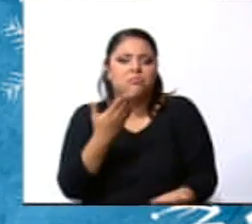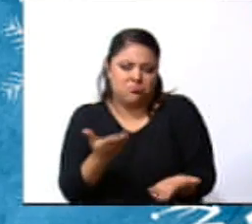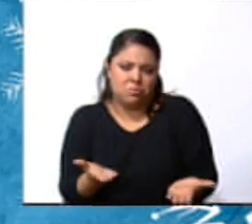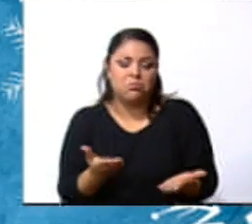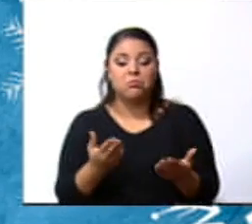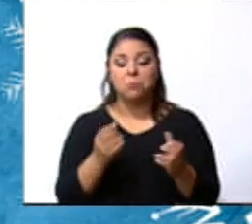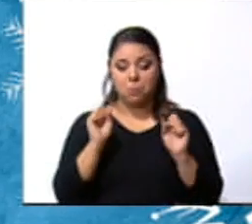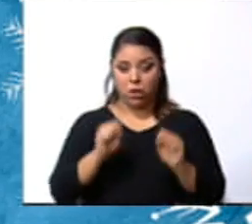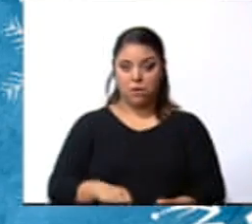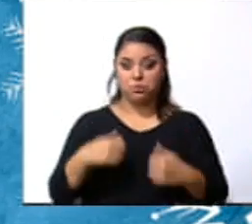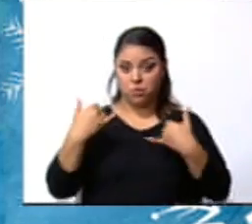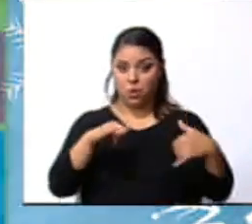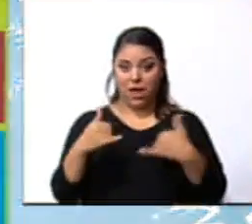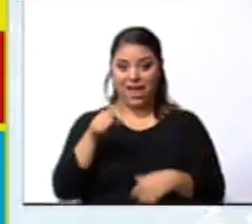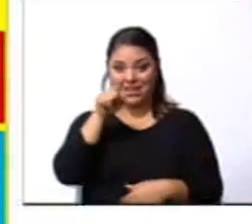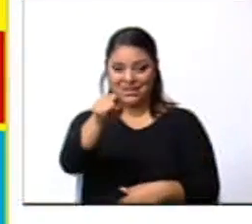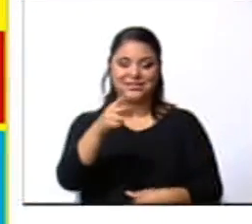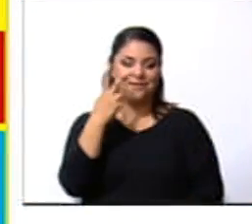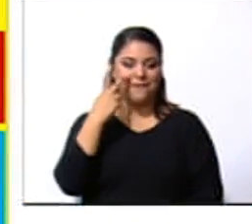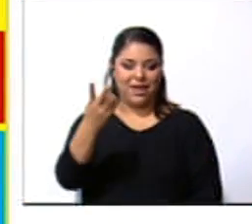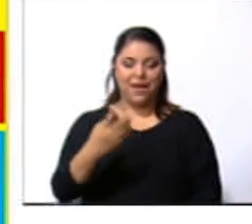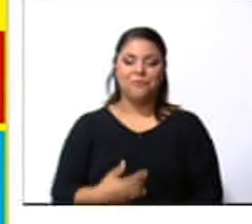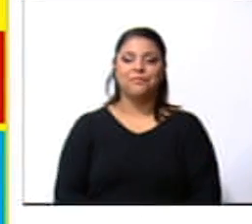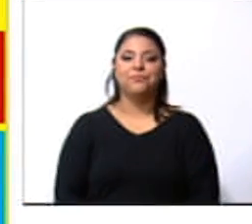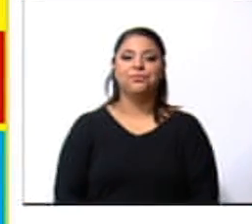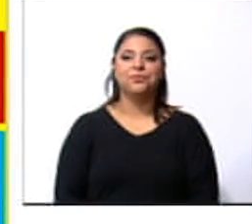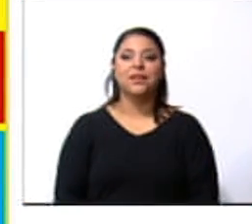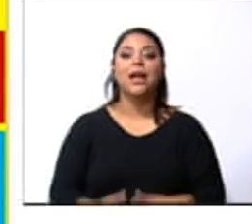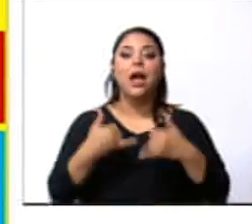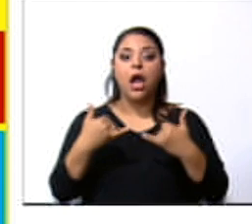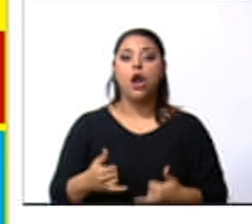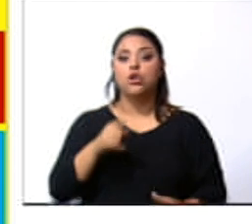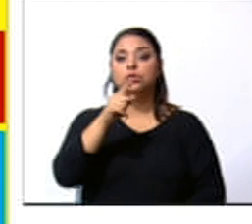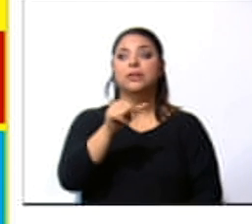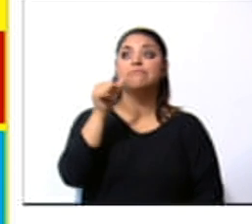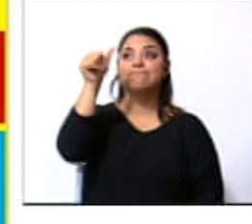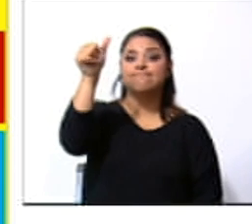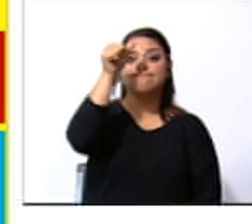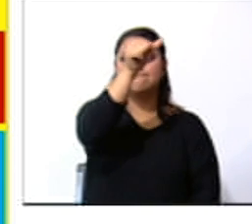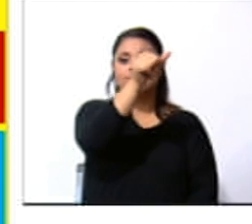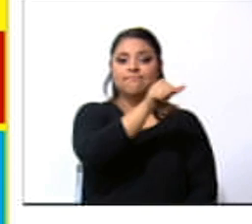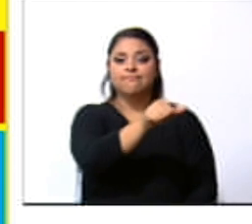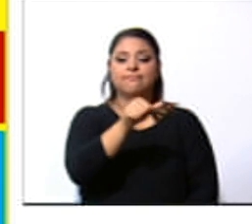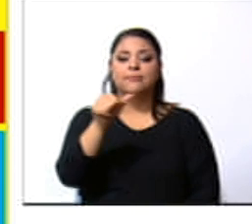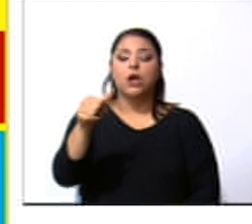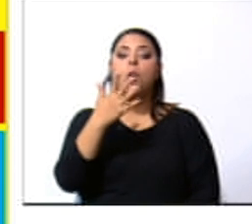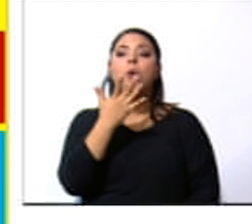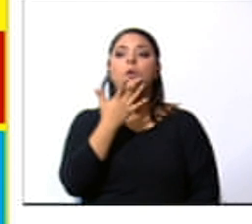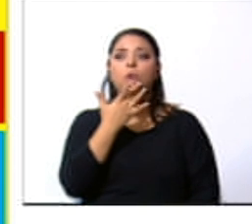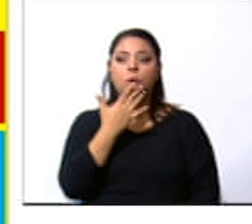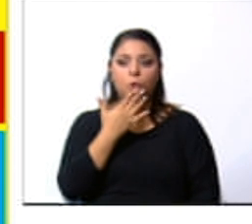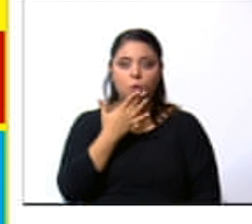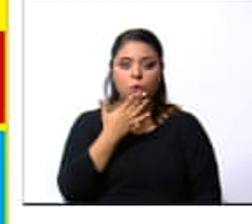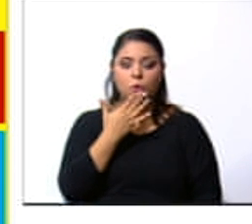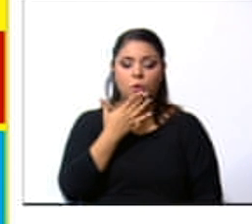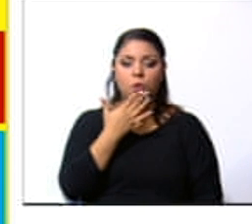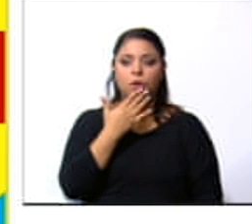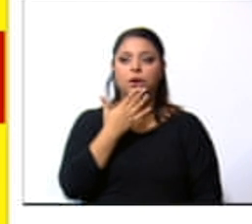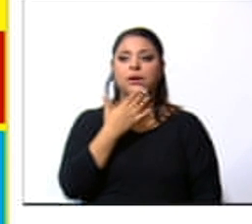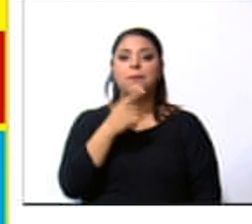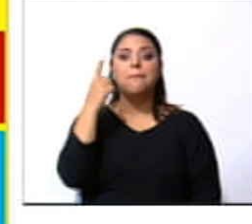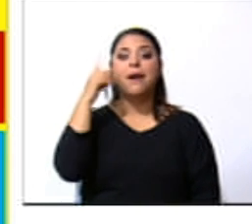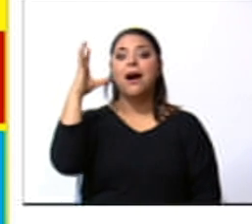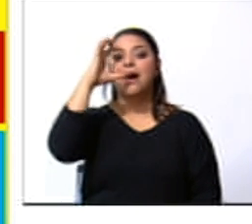game? Let's see. Here we go. Now, you have to press these colors in order to